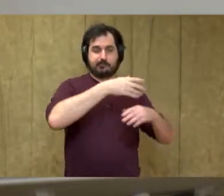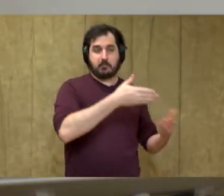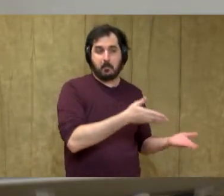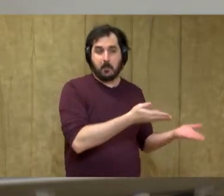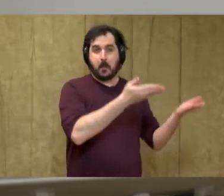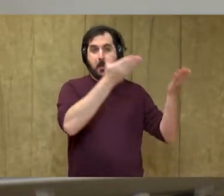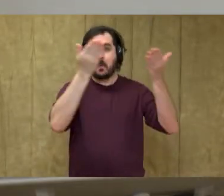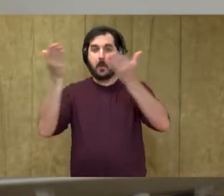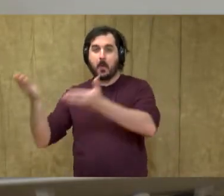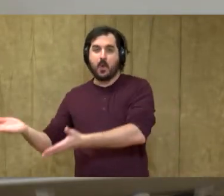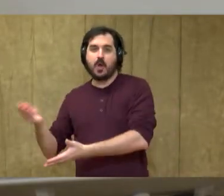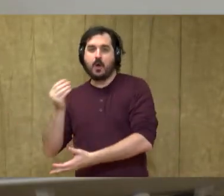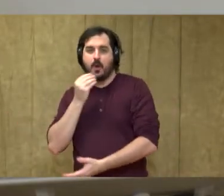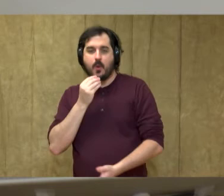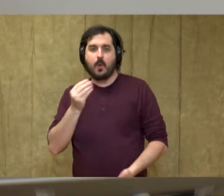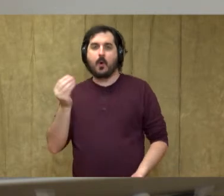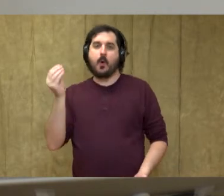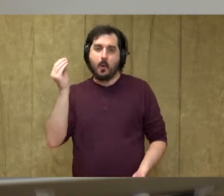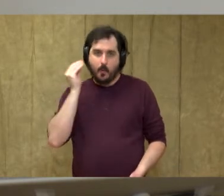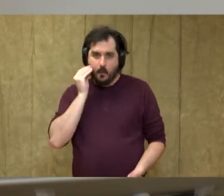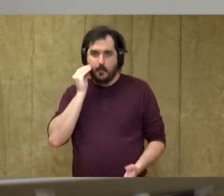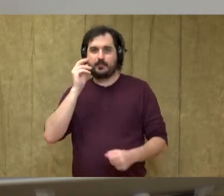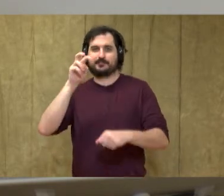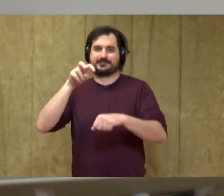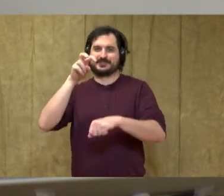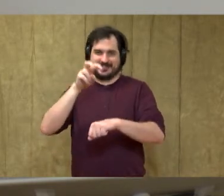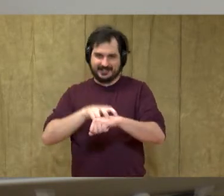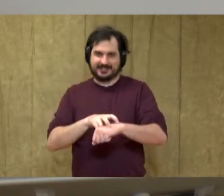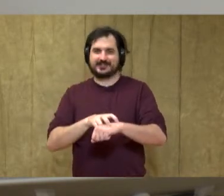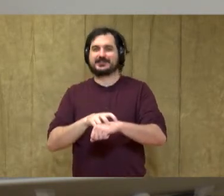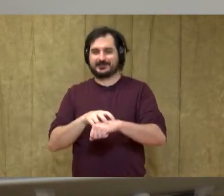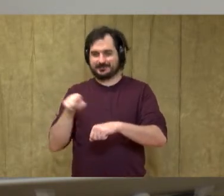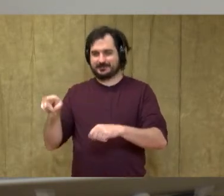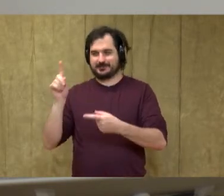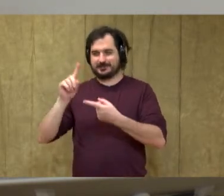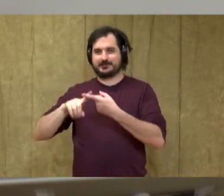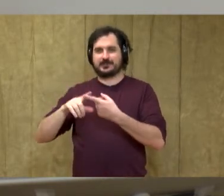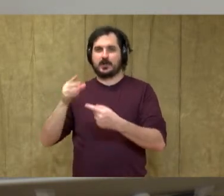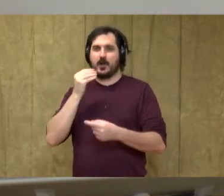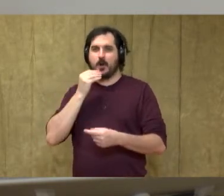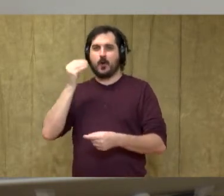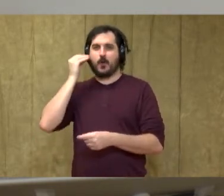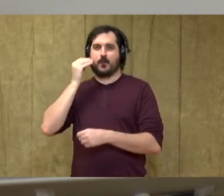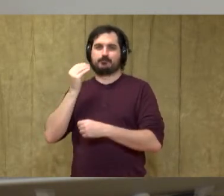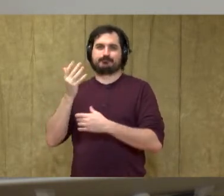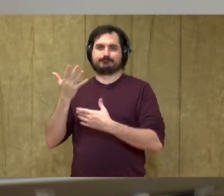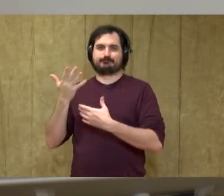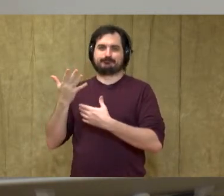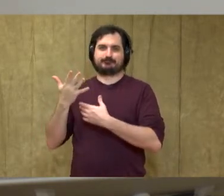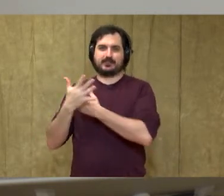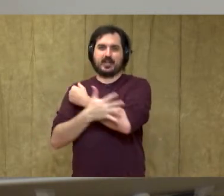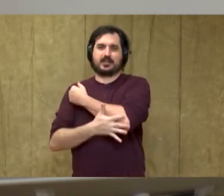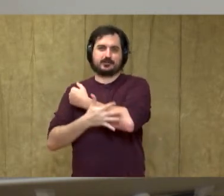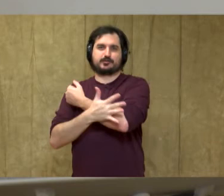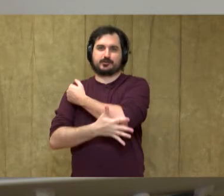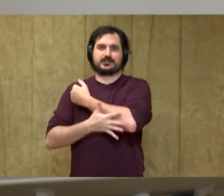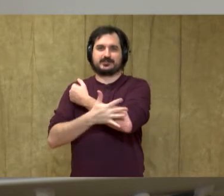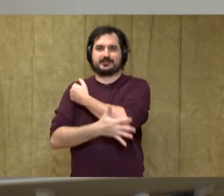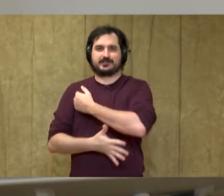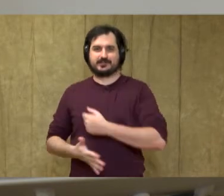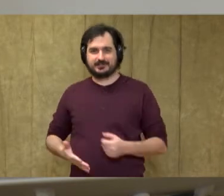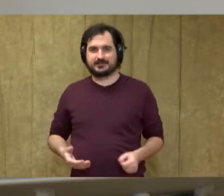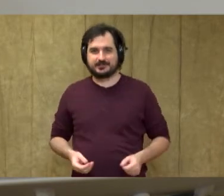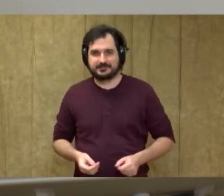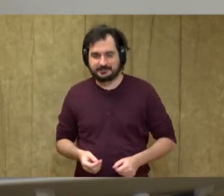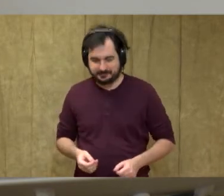together, that the Spanish explorers brought the potato back to Spain, their